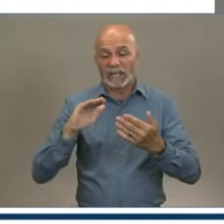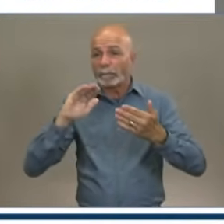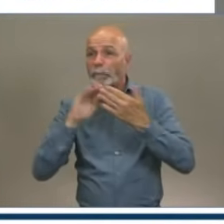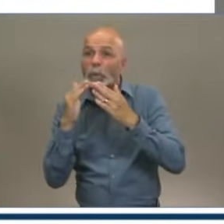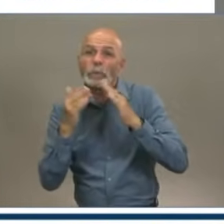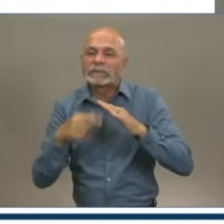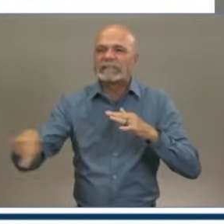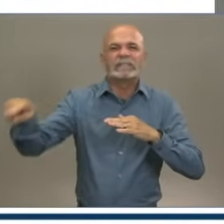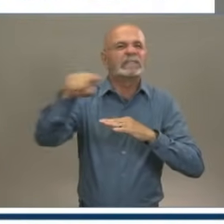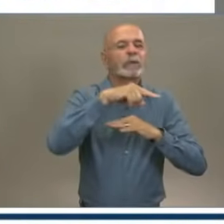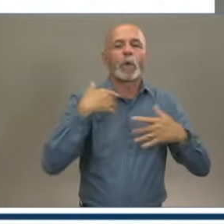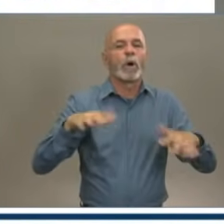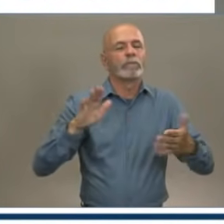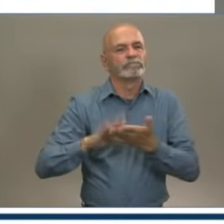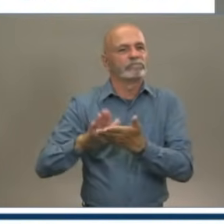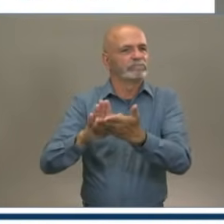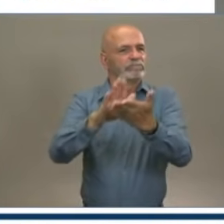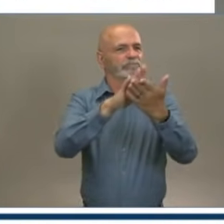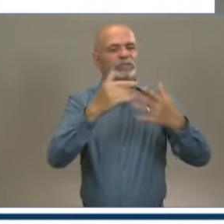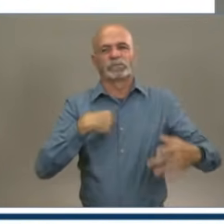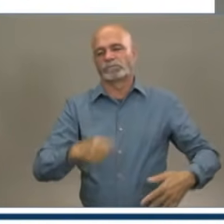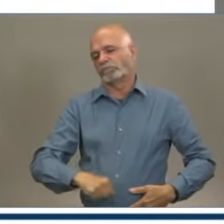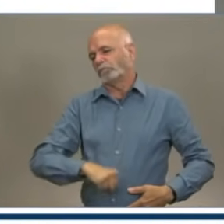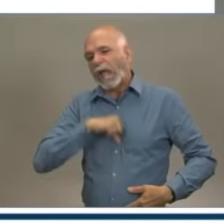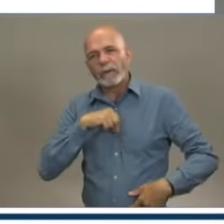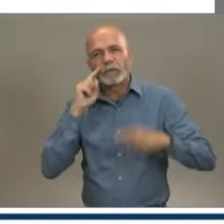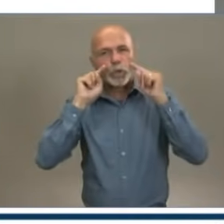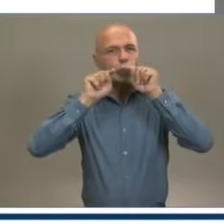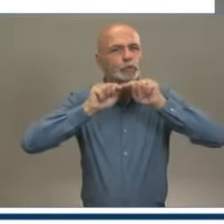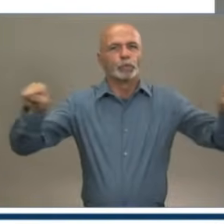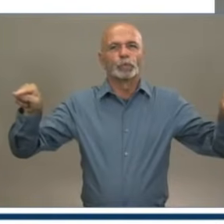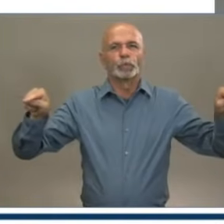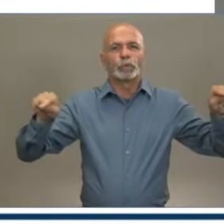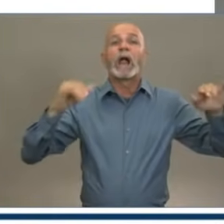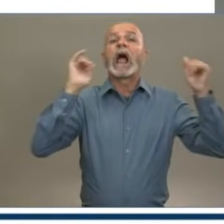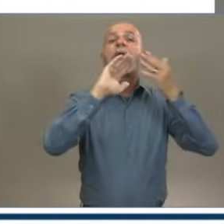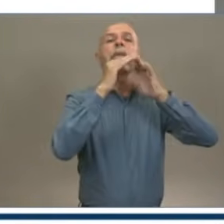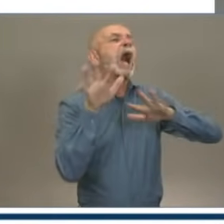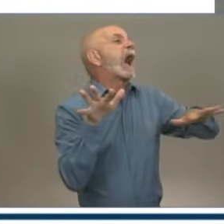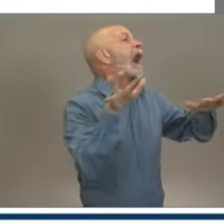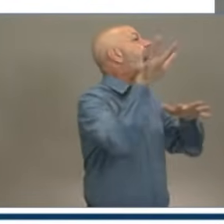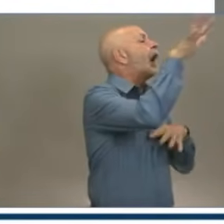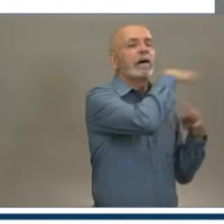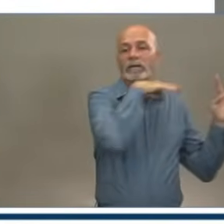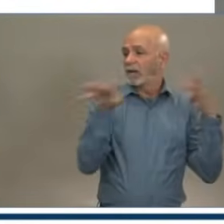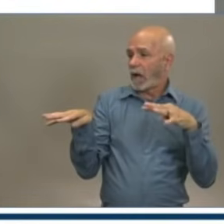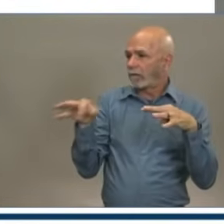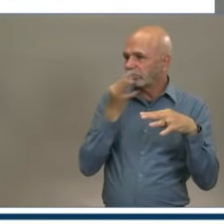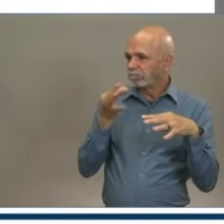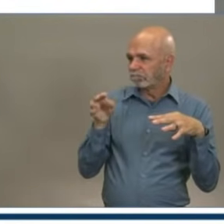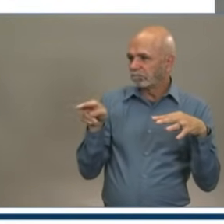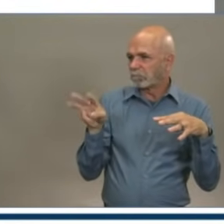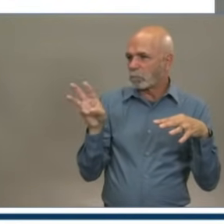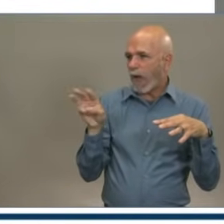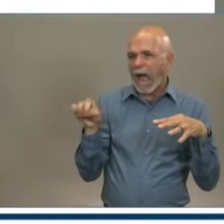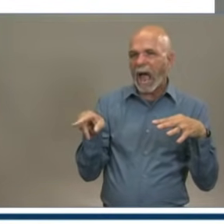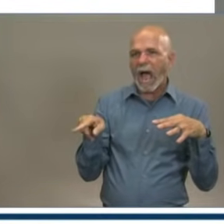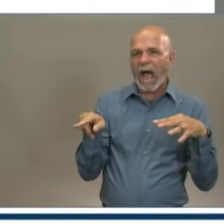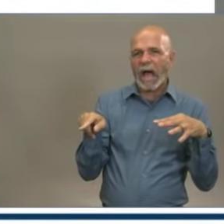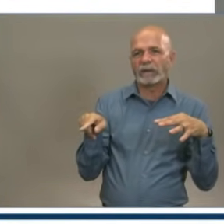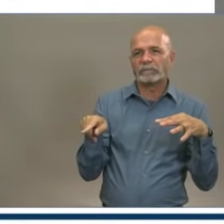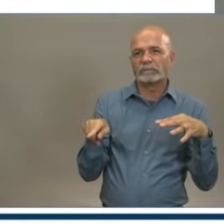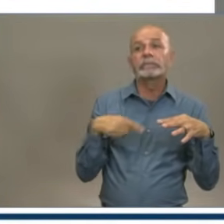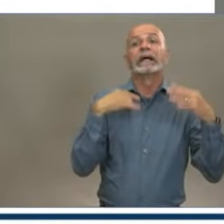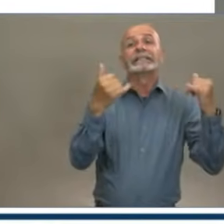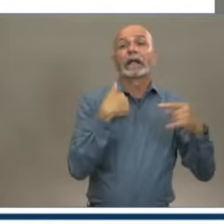of, and something other places have come to admire. I came to Nova Scotia in 1999, so I guess I'm a come